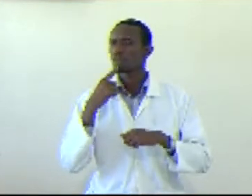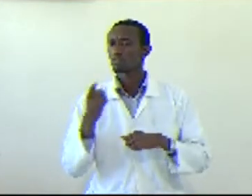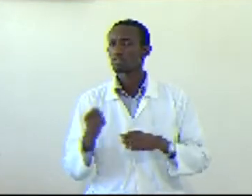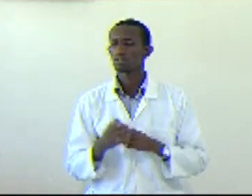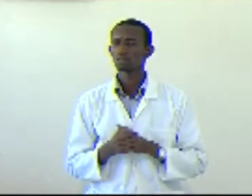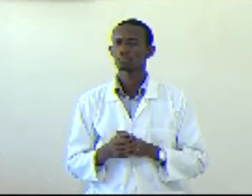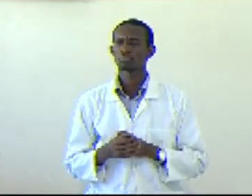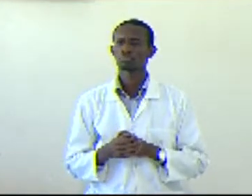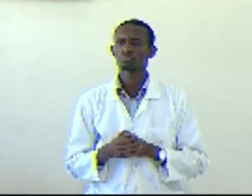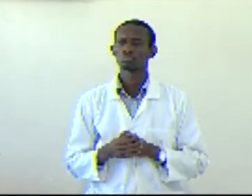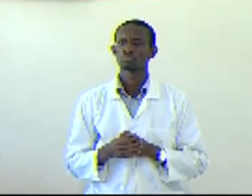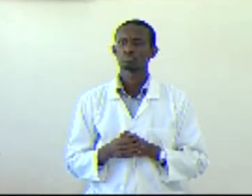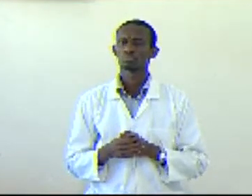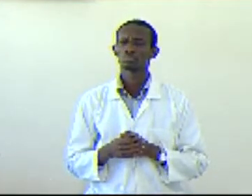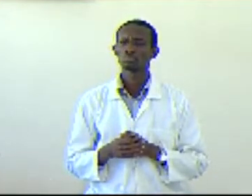can we say?